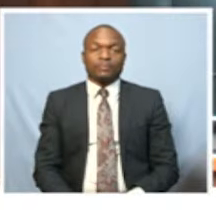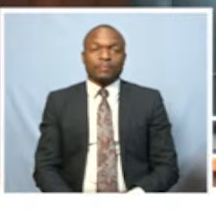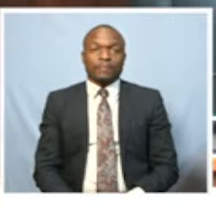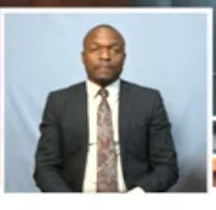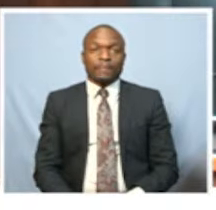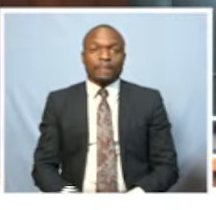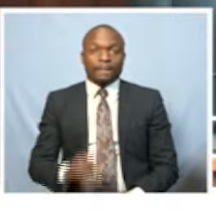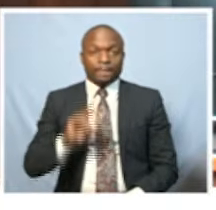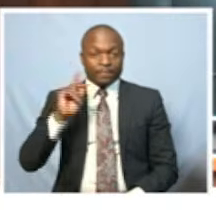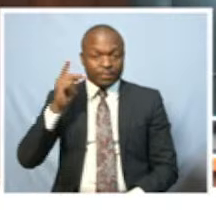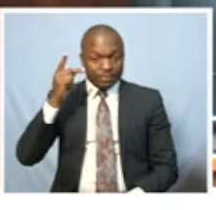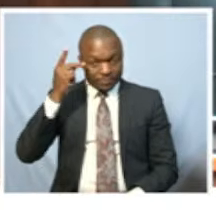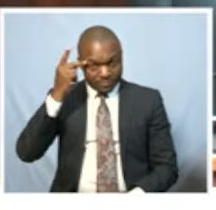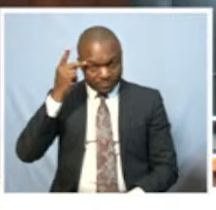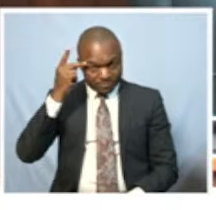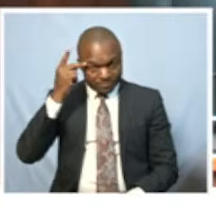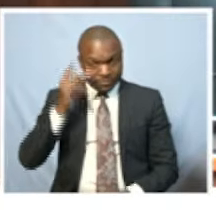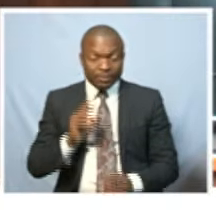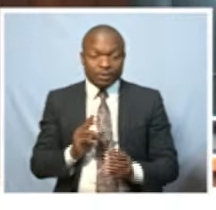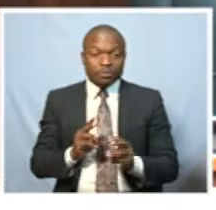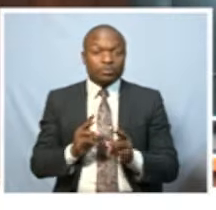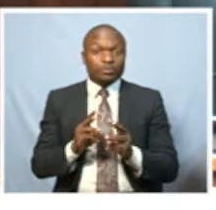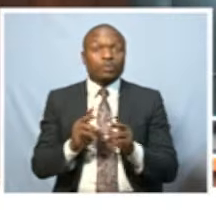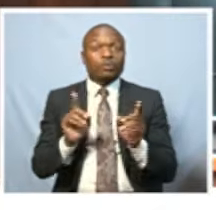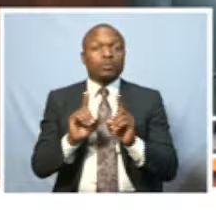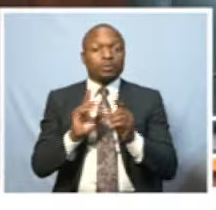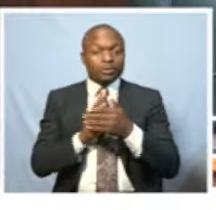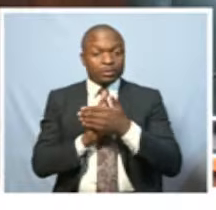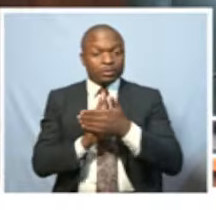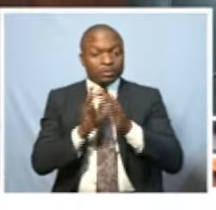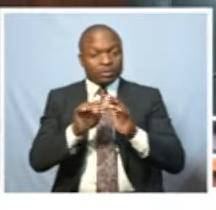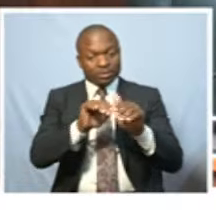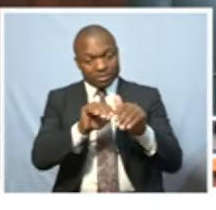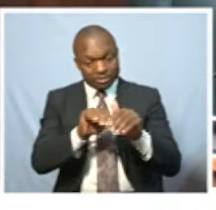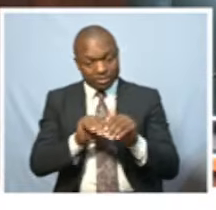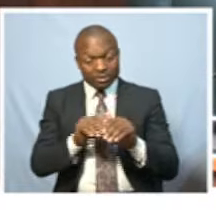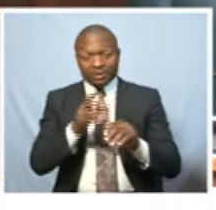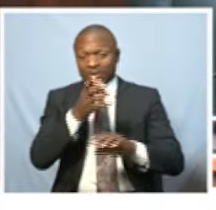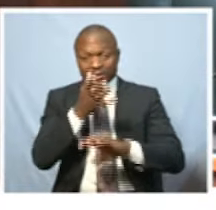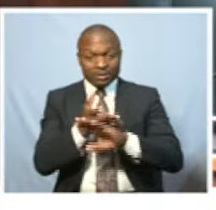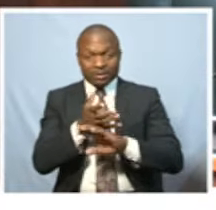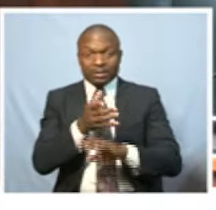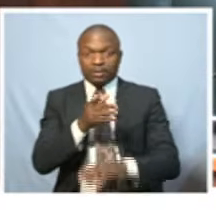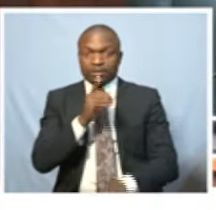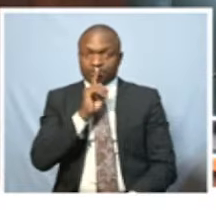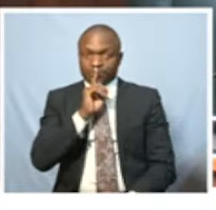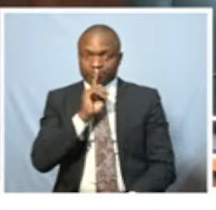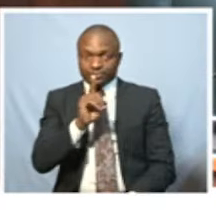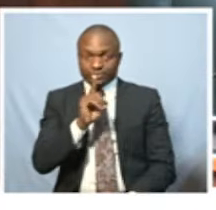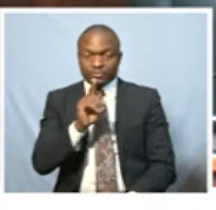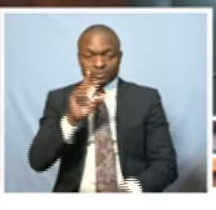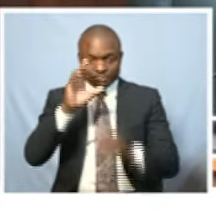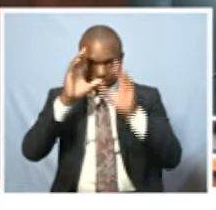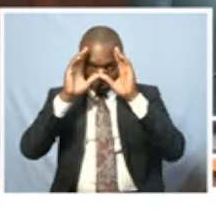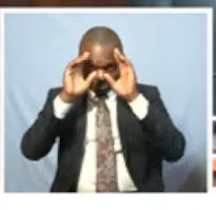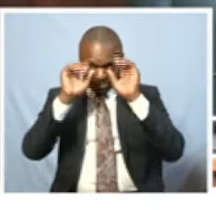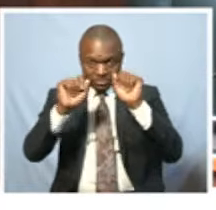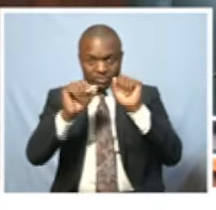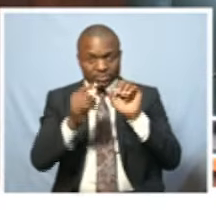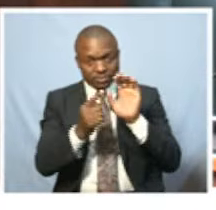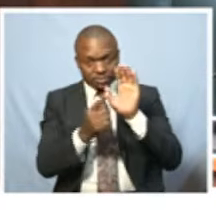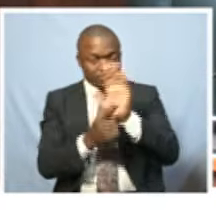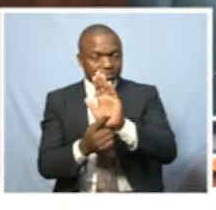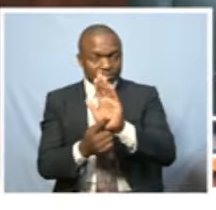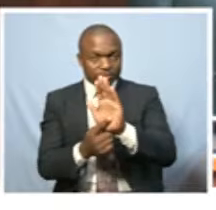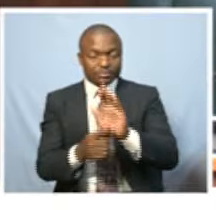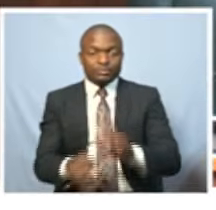In a political climate where leaders often avoid difficult truth, the President